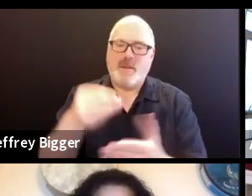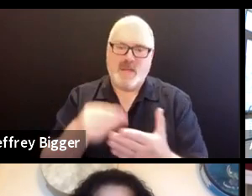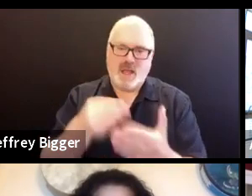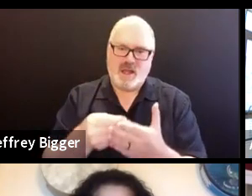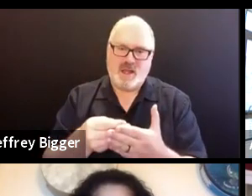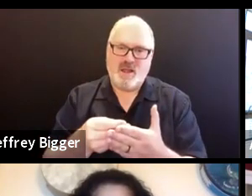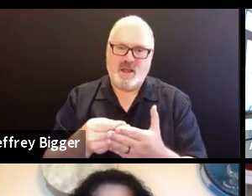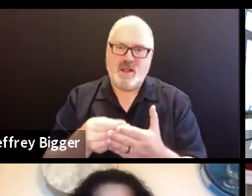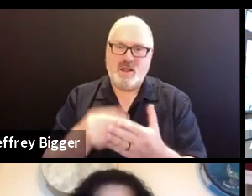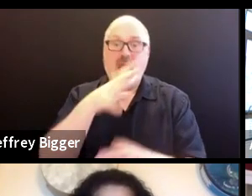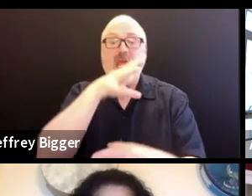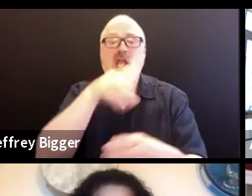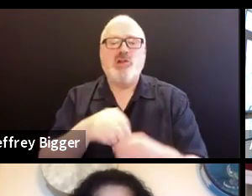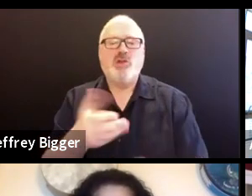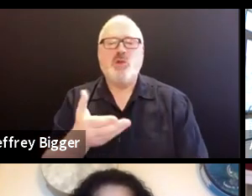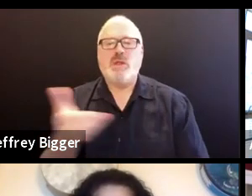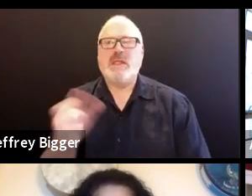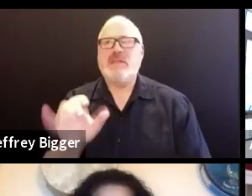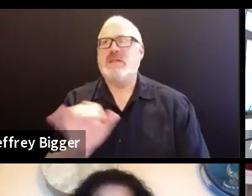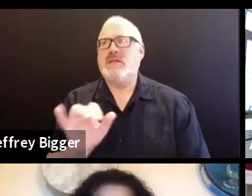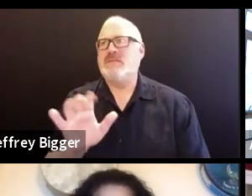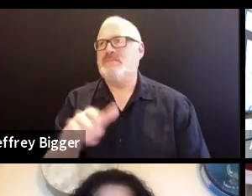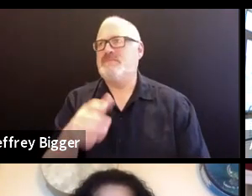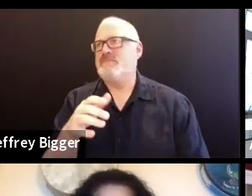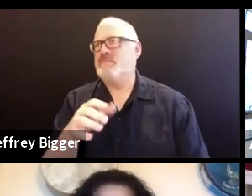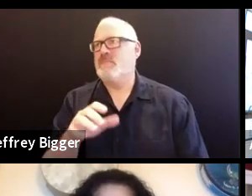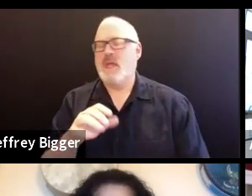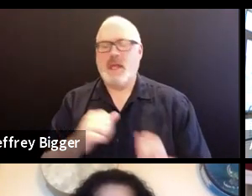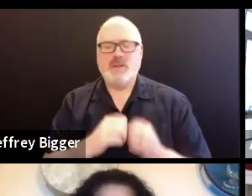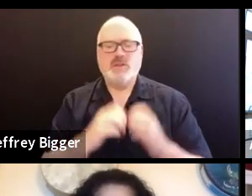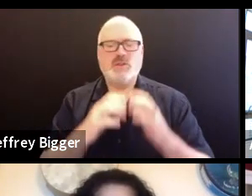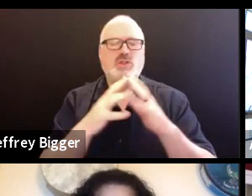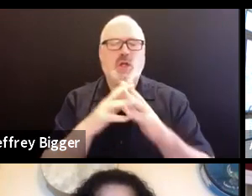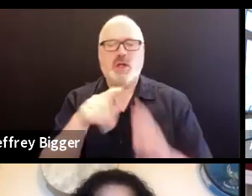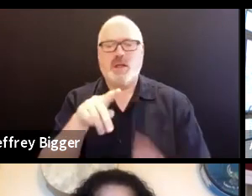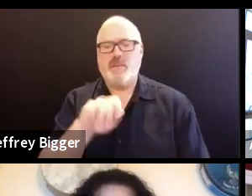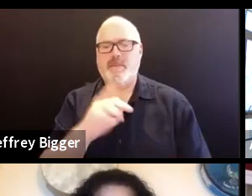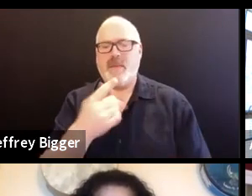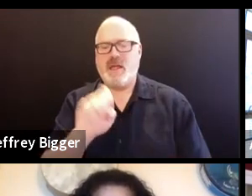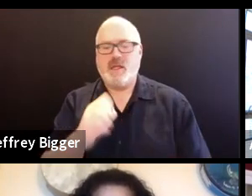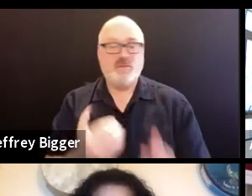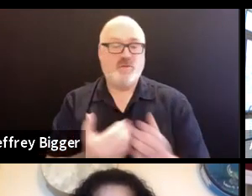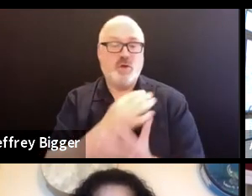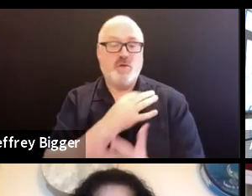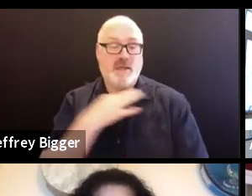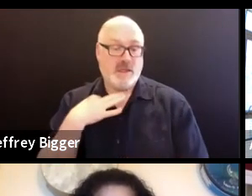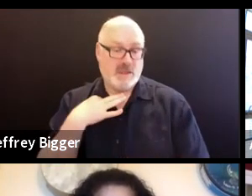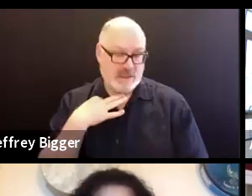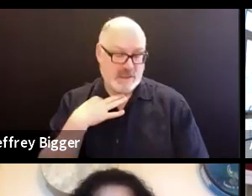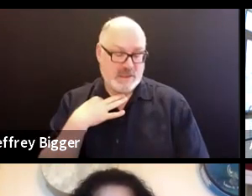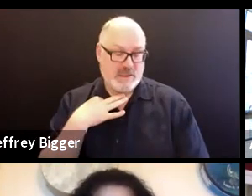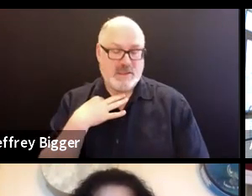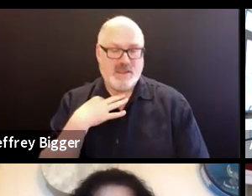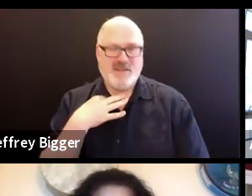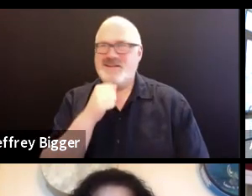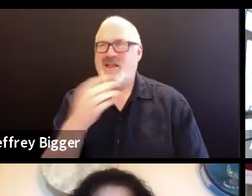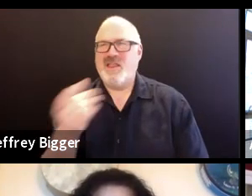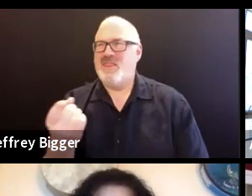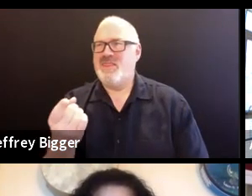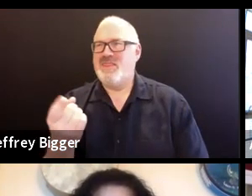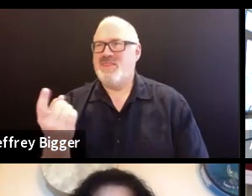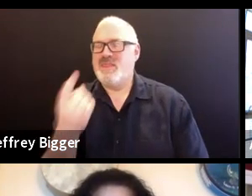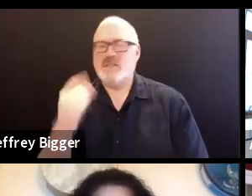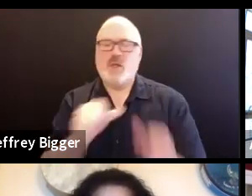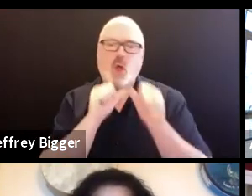They include things like startup packages for new faculty. So they're not things that are